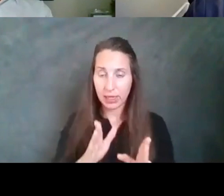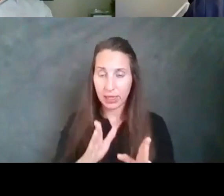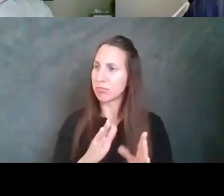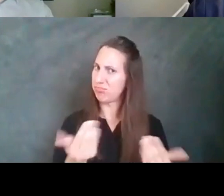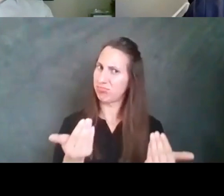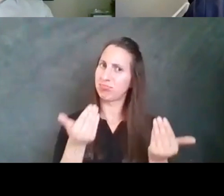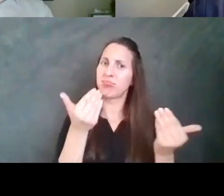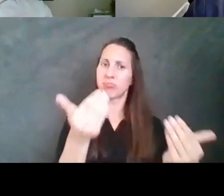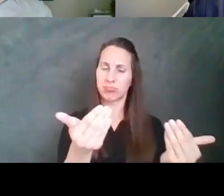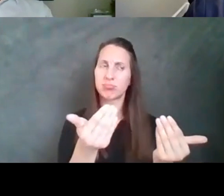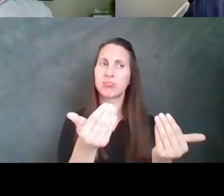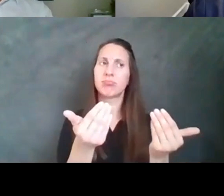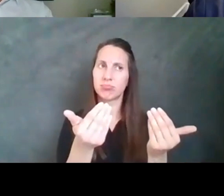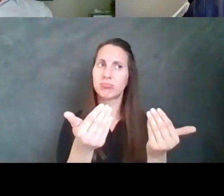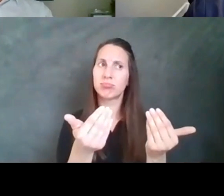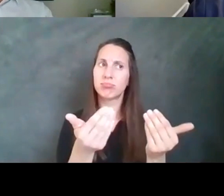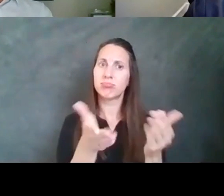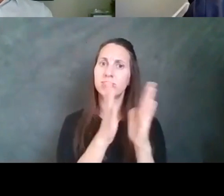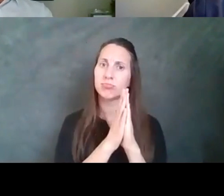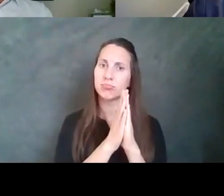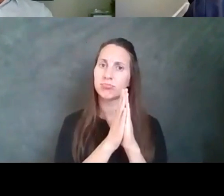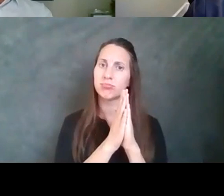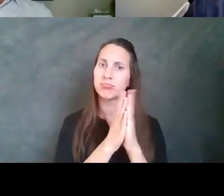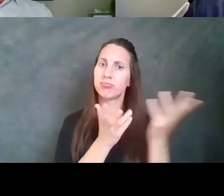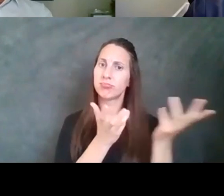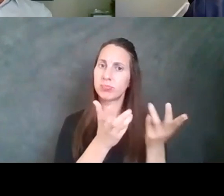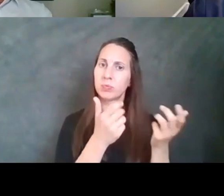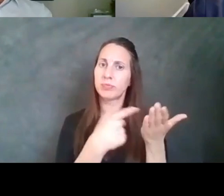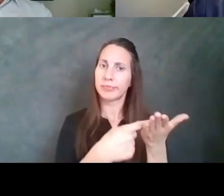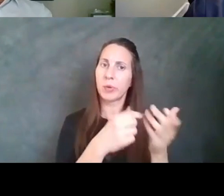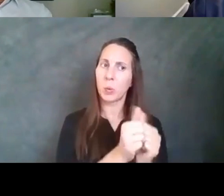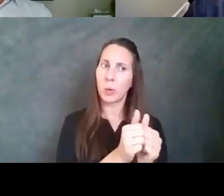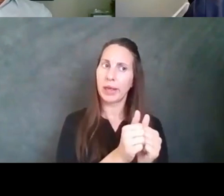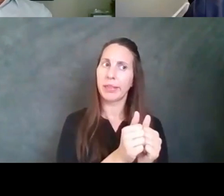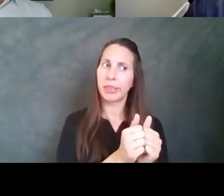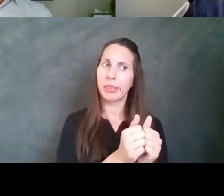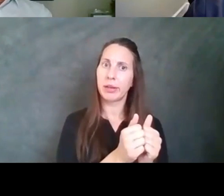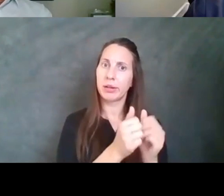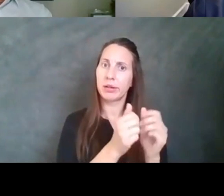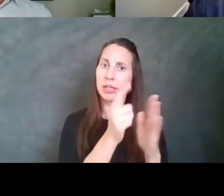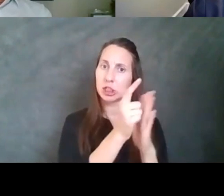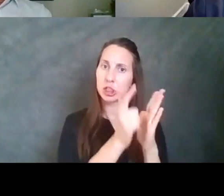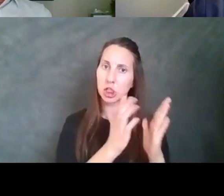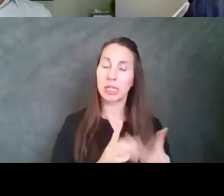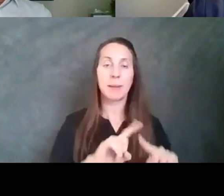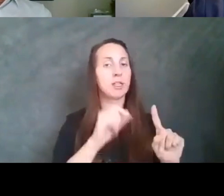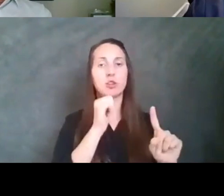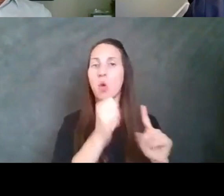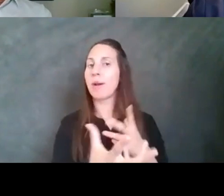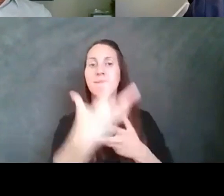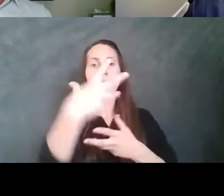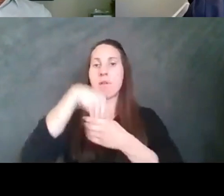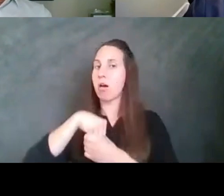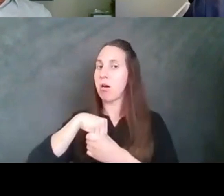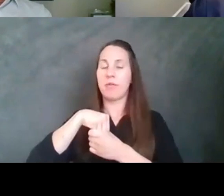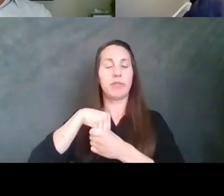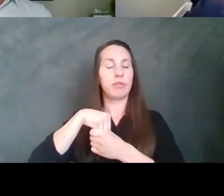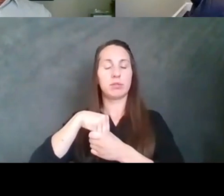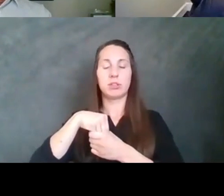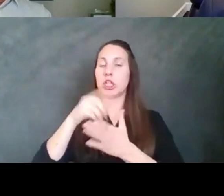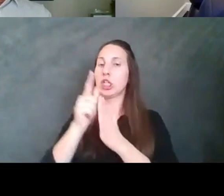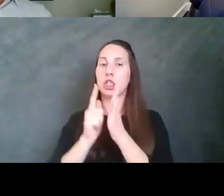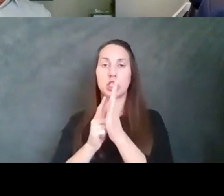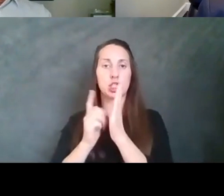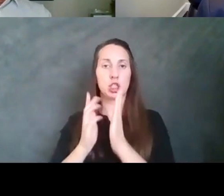definitely advisable to speak to an attorney, but don't involve the attorney in that interactive process.